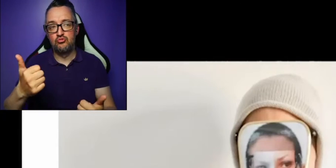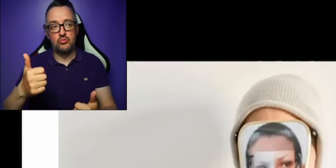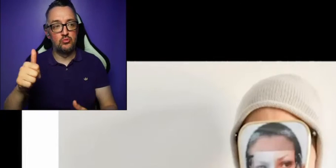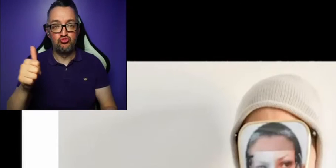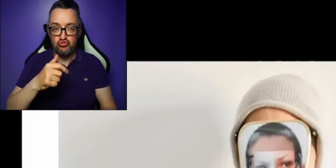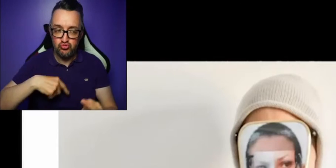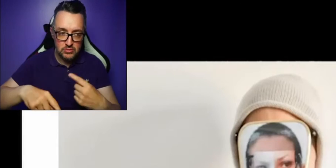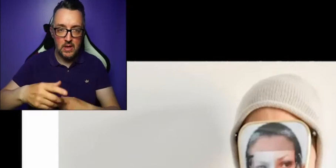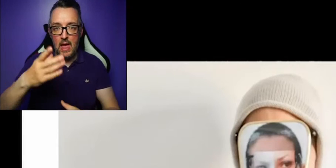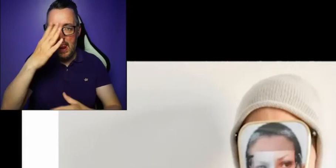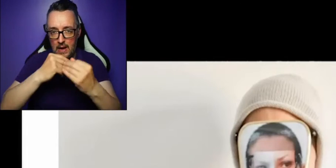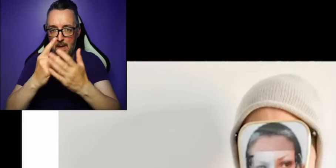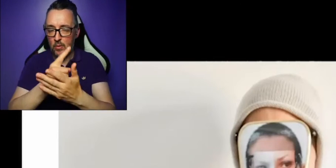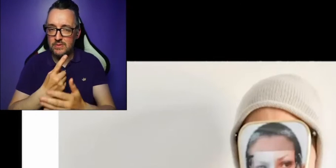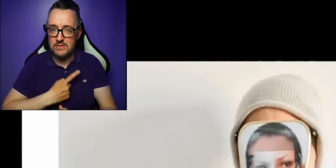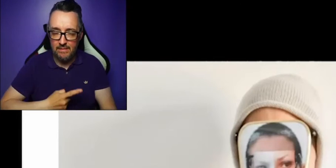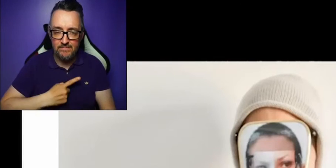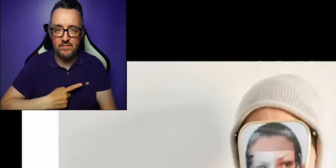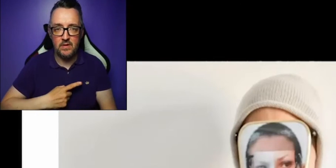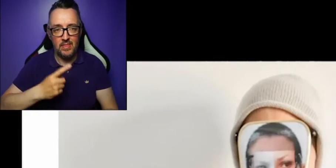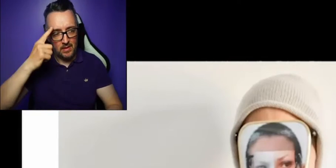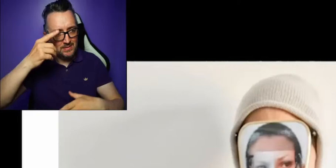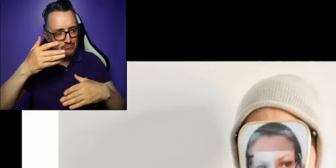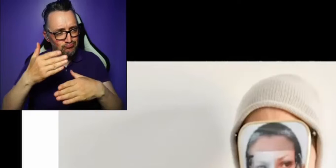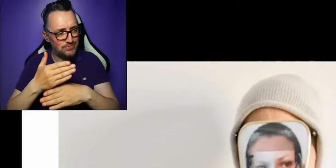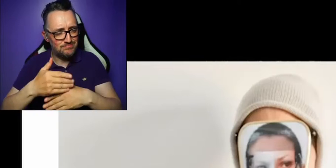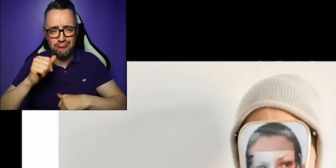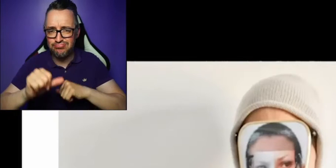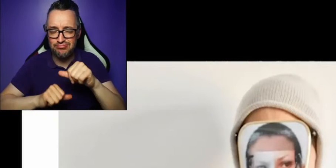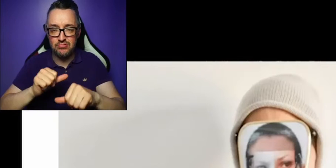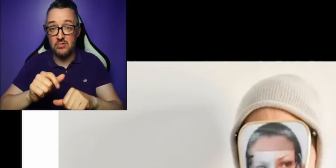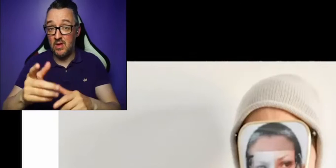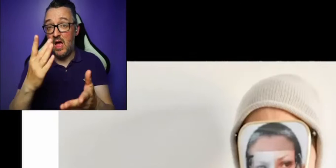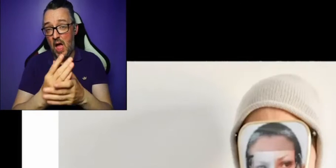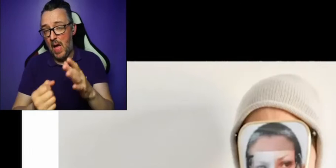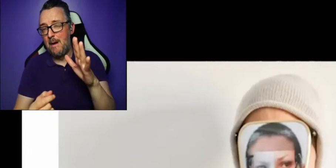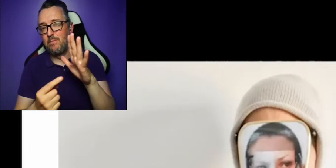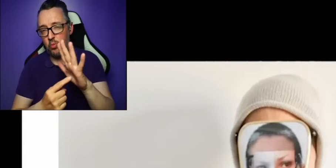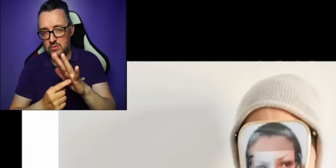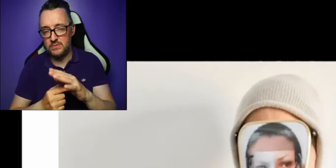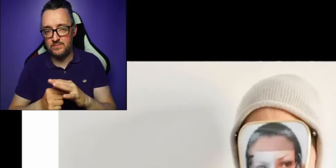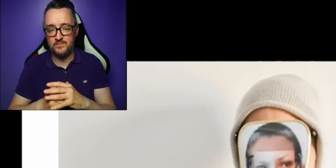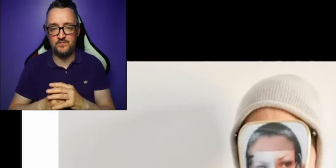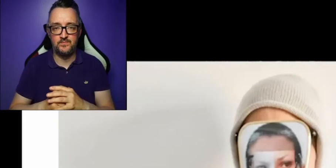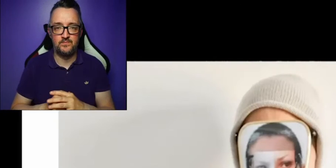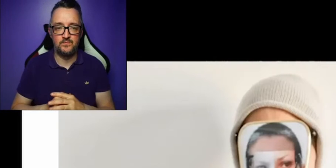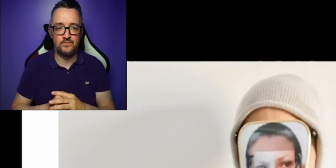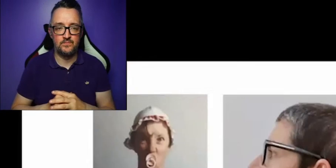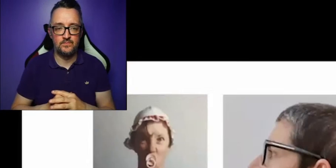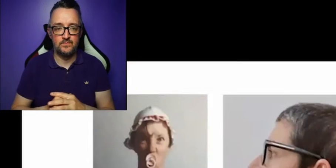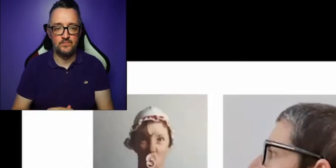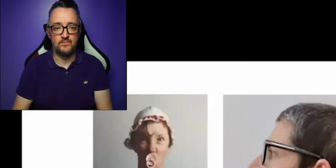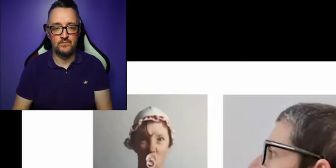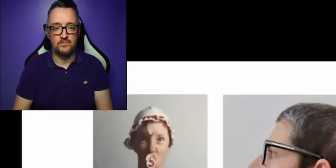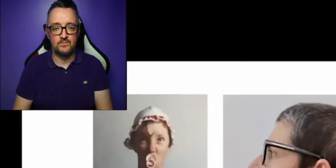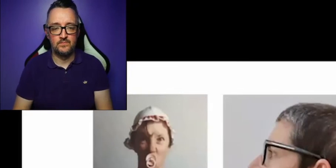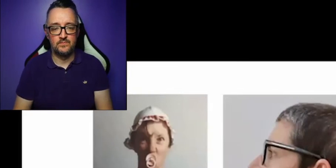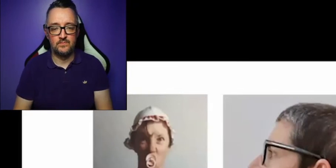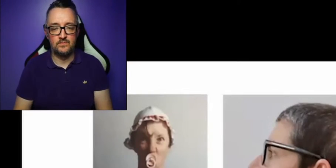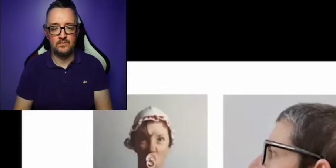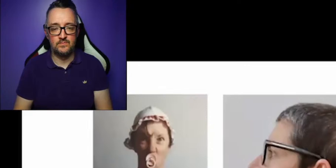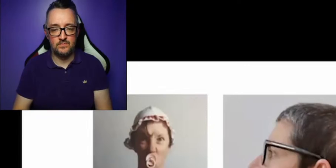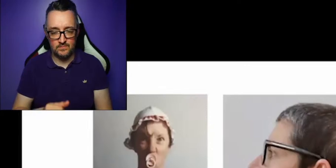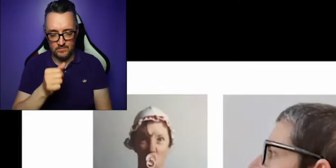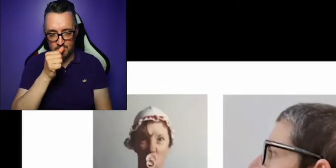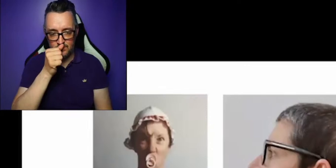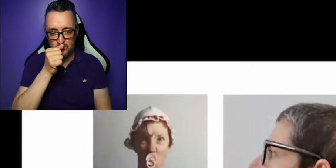about ourselves and our practice and stuff through what we're doing. And I think that's a kind of essential, really. Definitely.